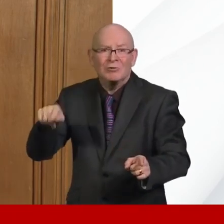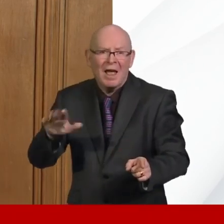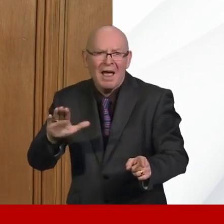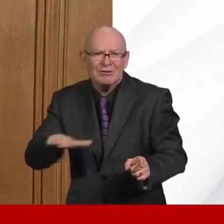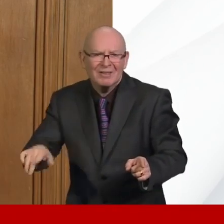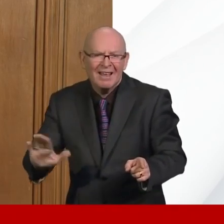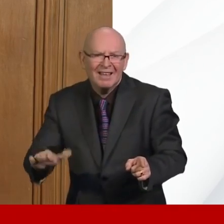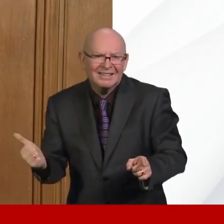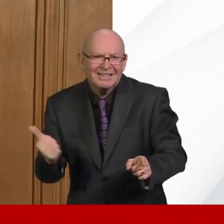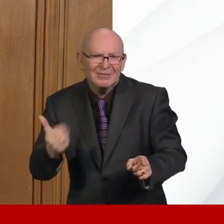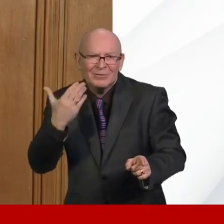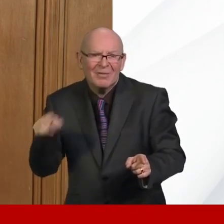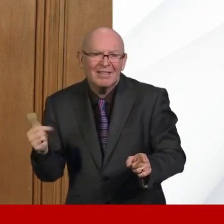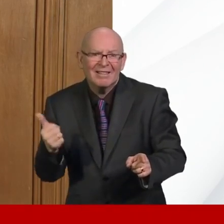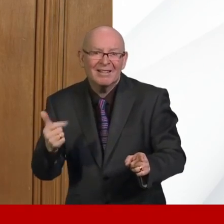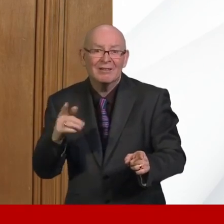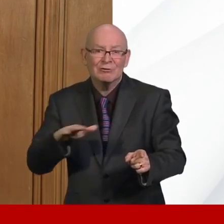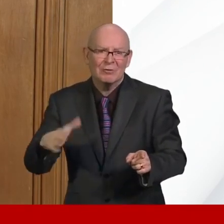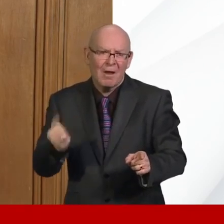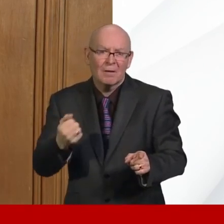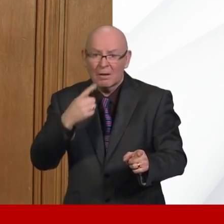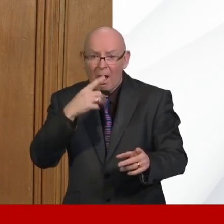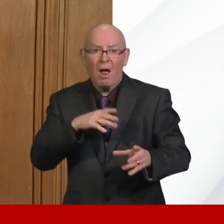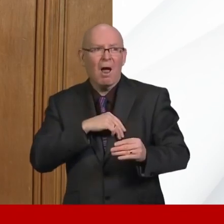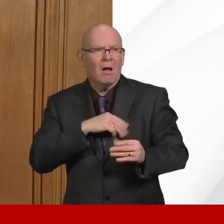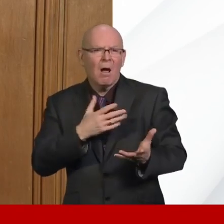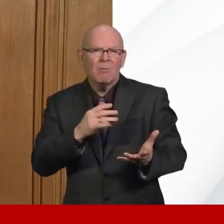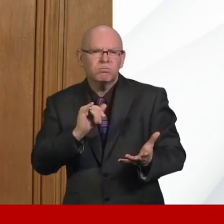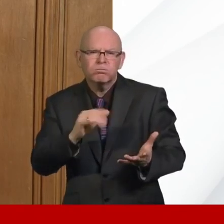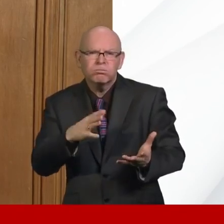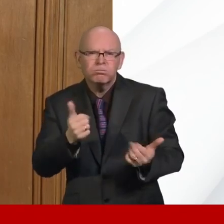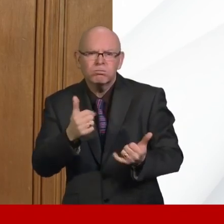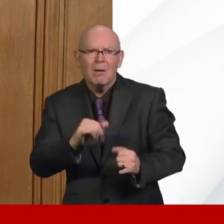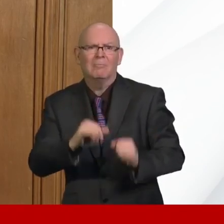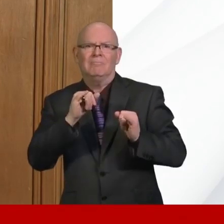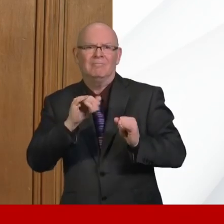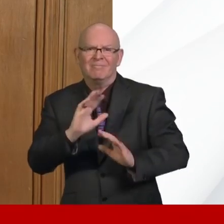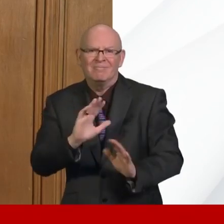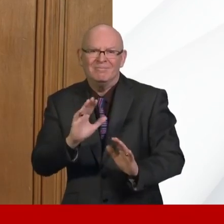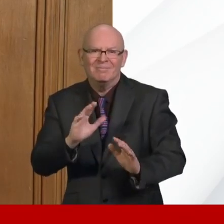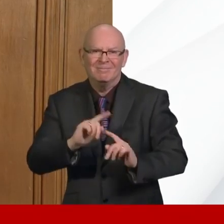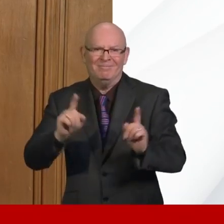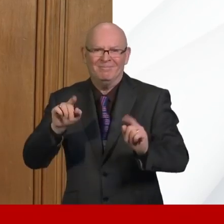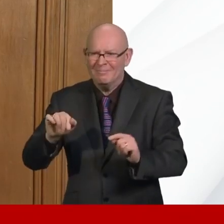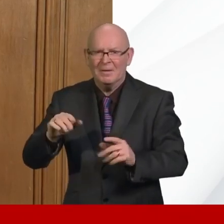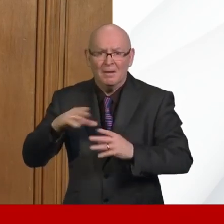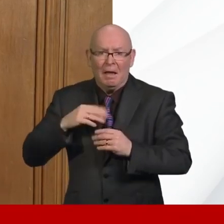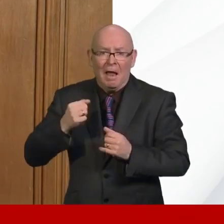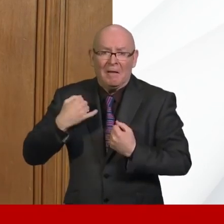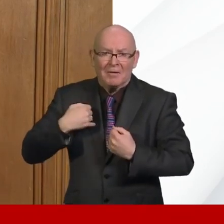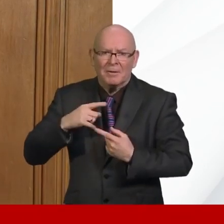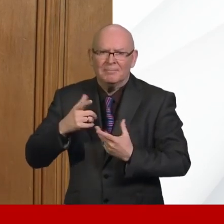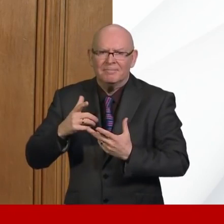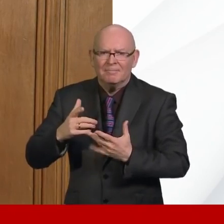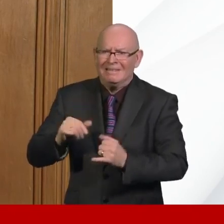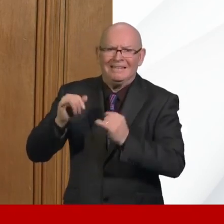put some delay into the system, put some brakes into the system of the transmission of this disease, to bring it down, to protect